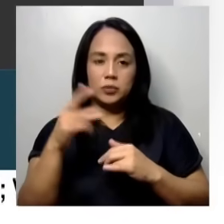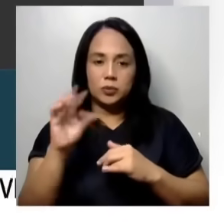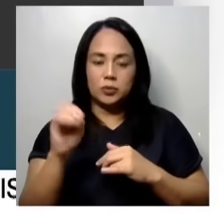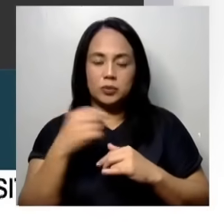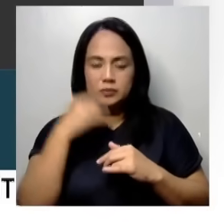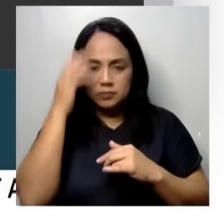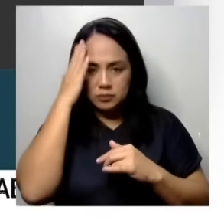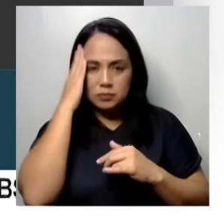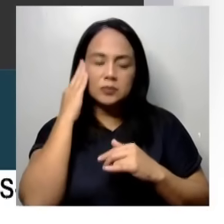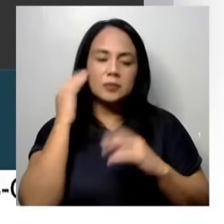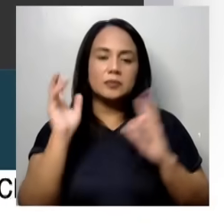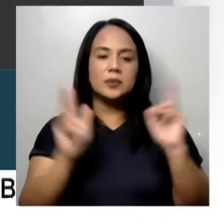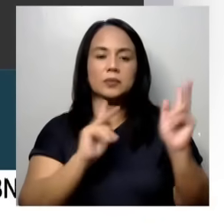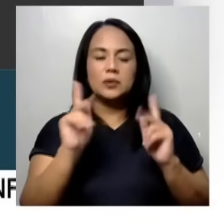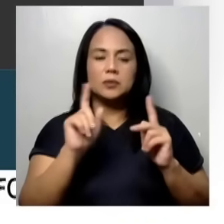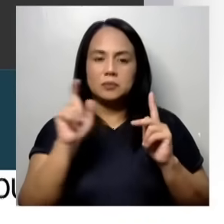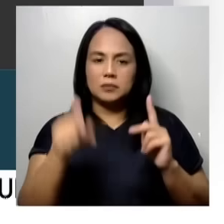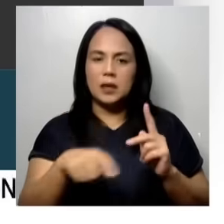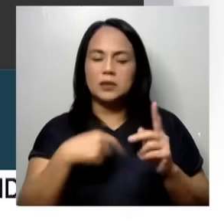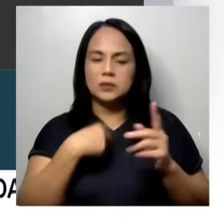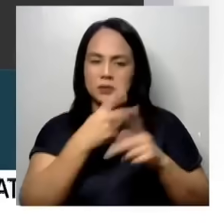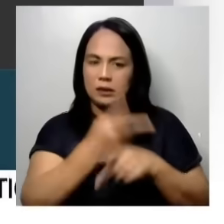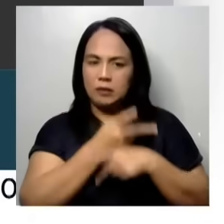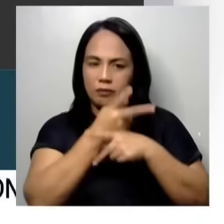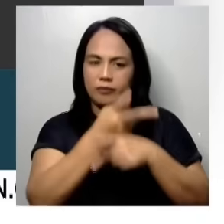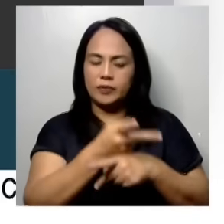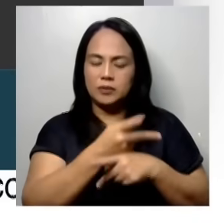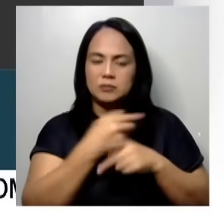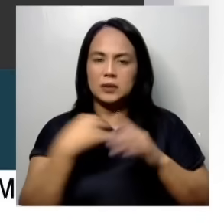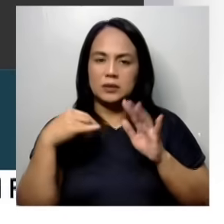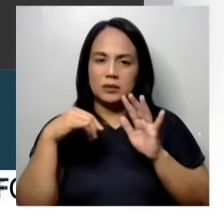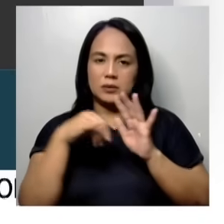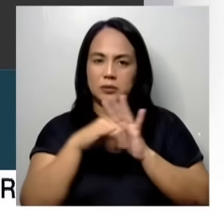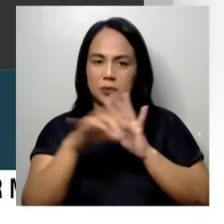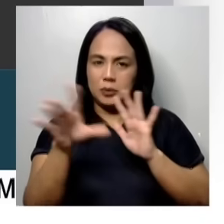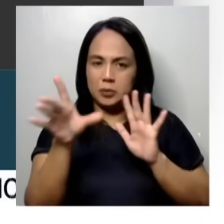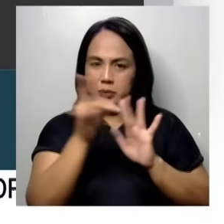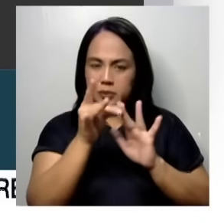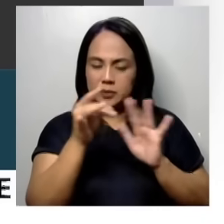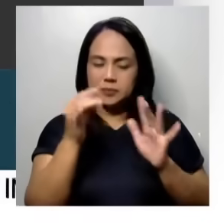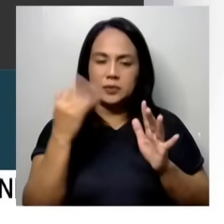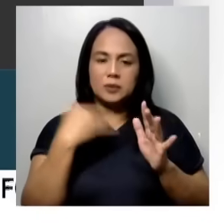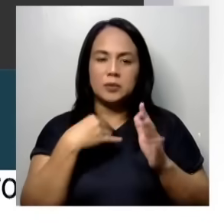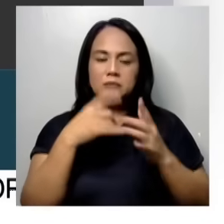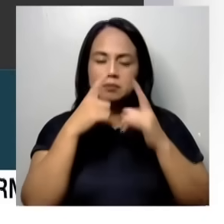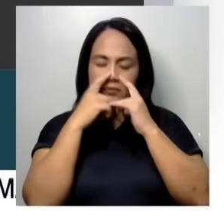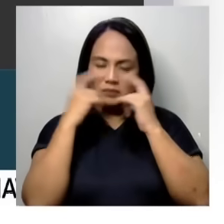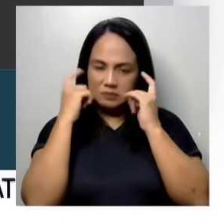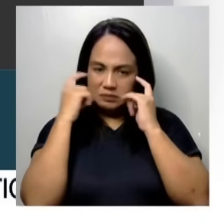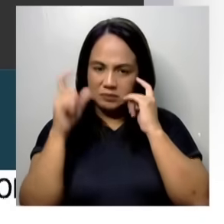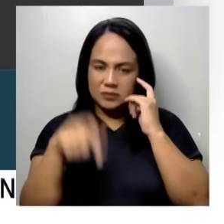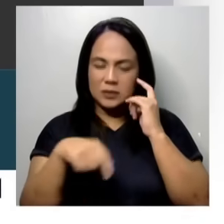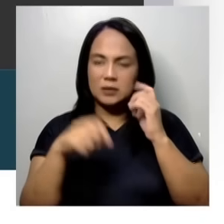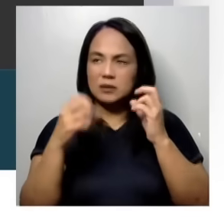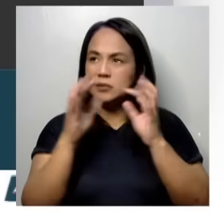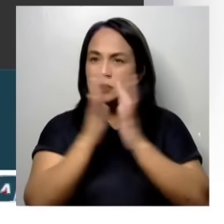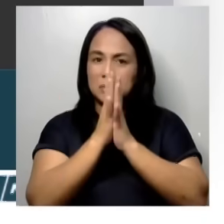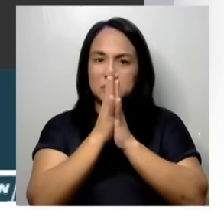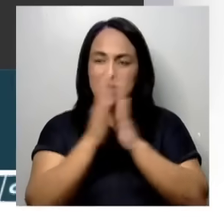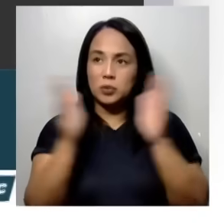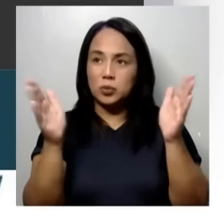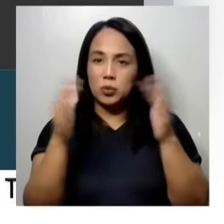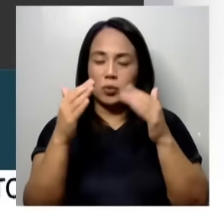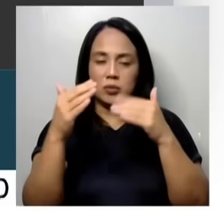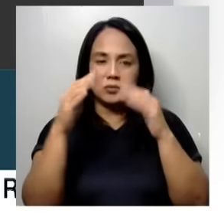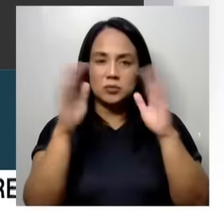the public to take measures to avoid getting infected or sick. These include wearing a face mask in crowded and closed areas or